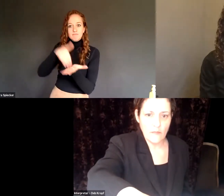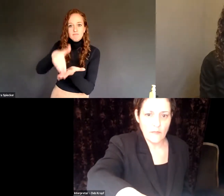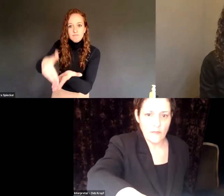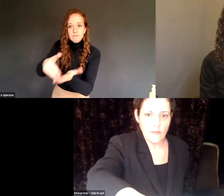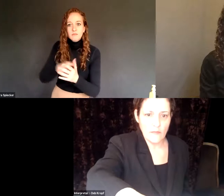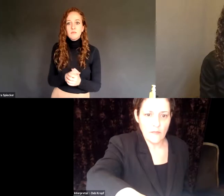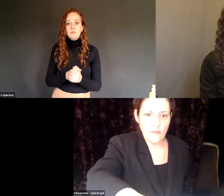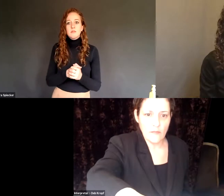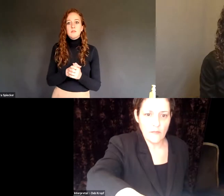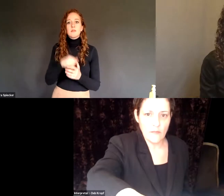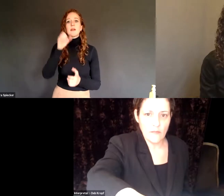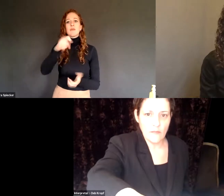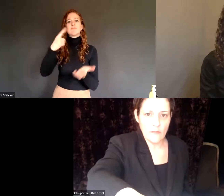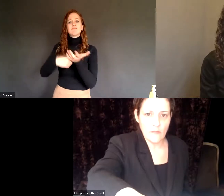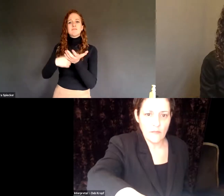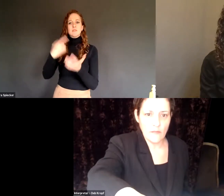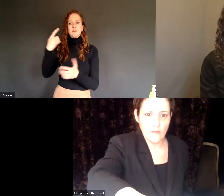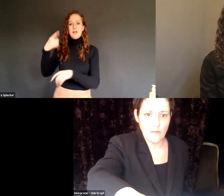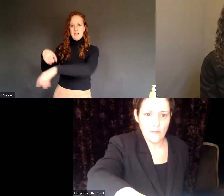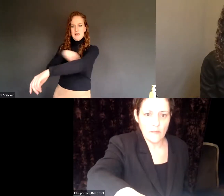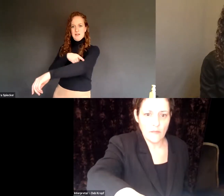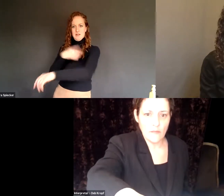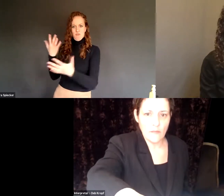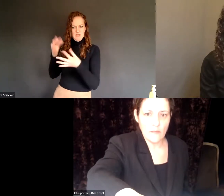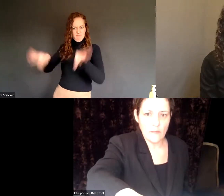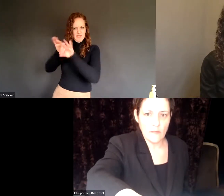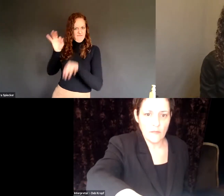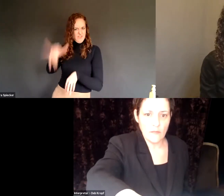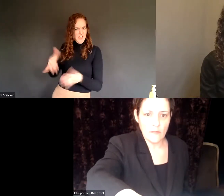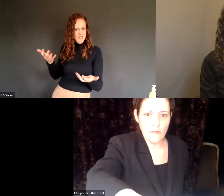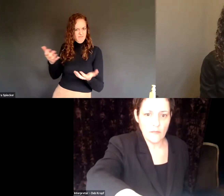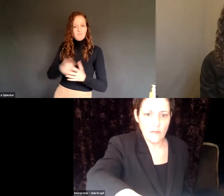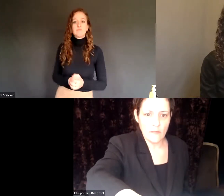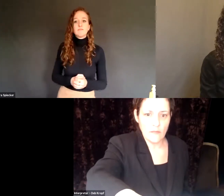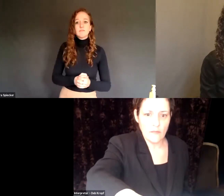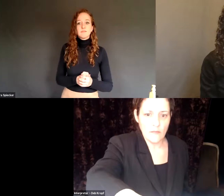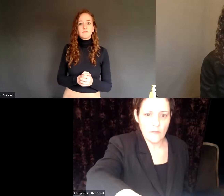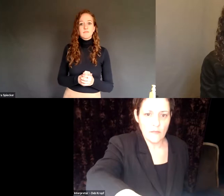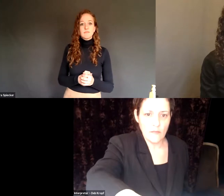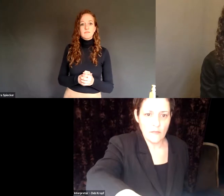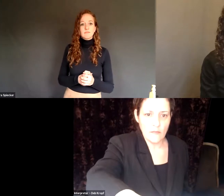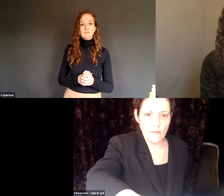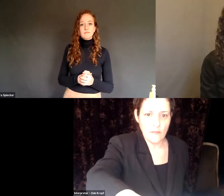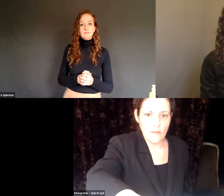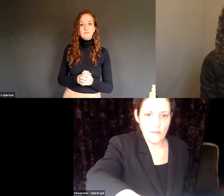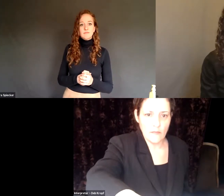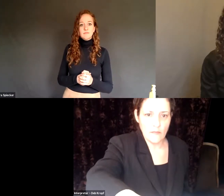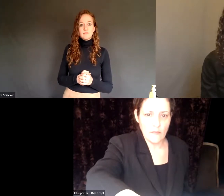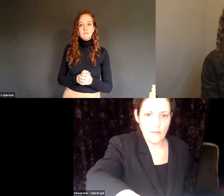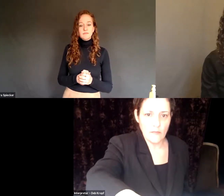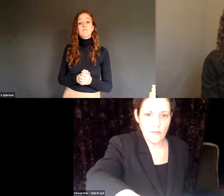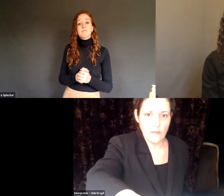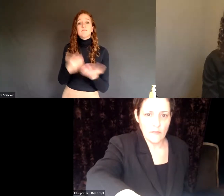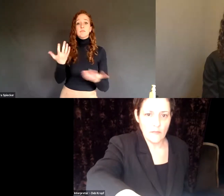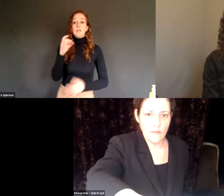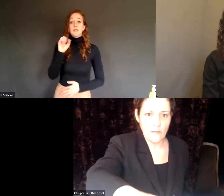Growth rate and length has come up frequently in your talk. Can you please talk about what the significance of length is when it comes to